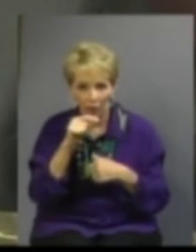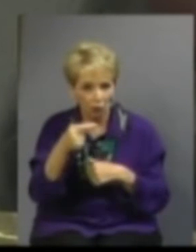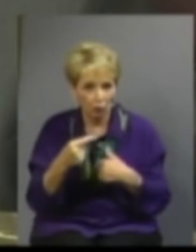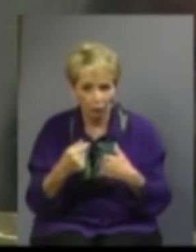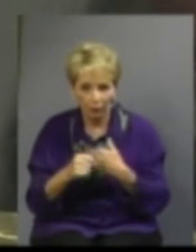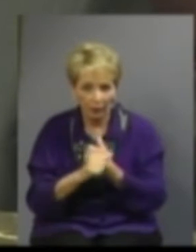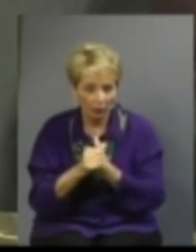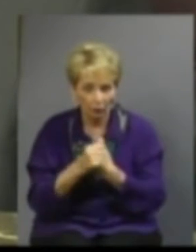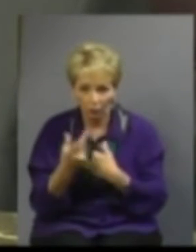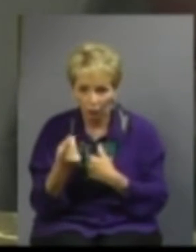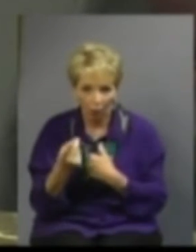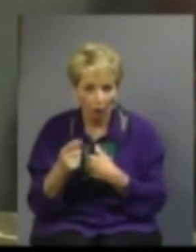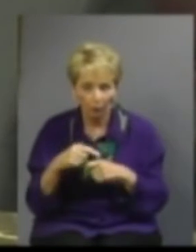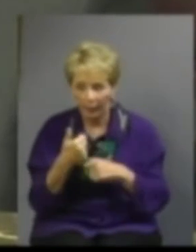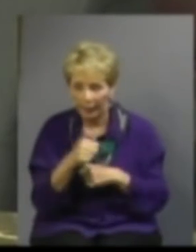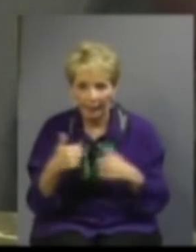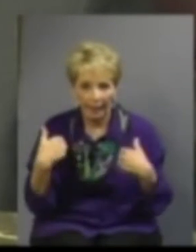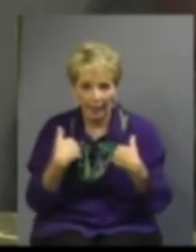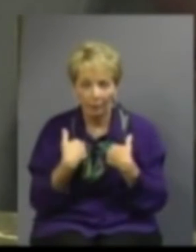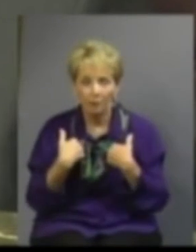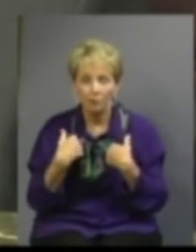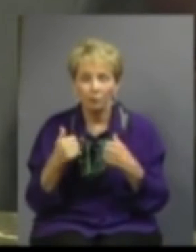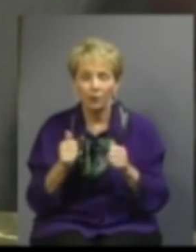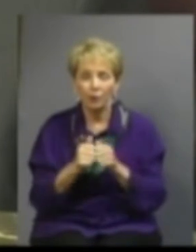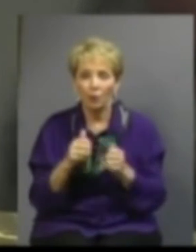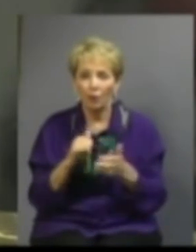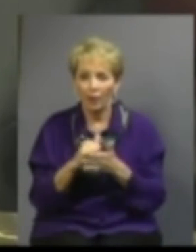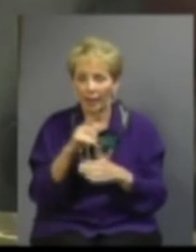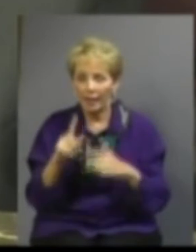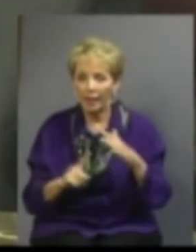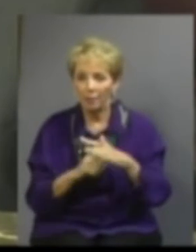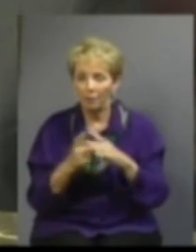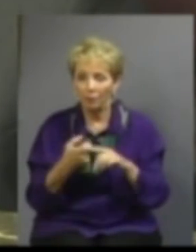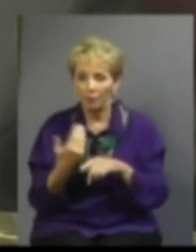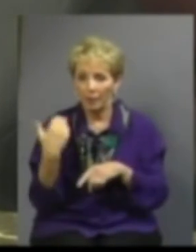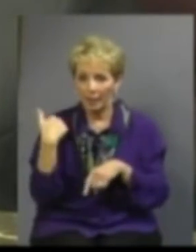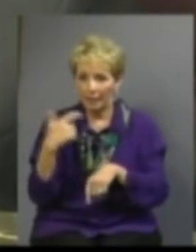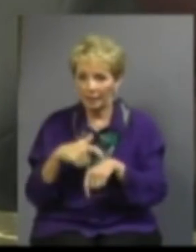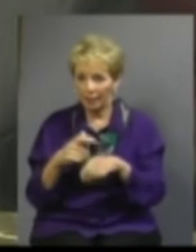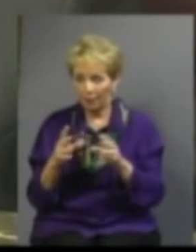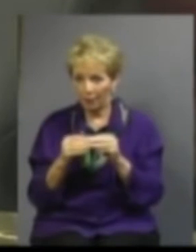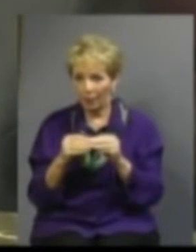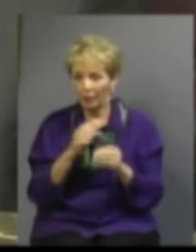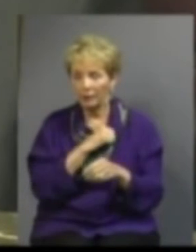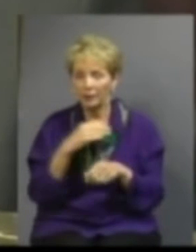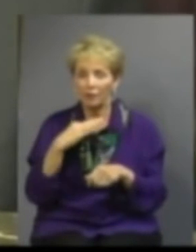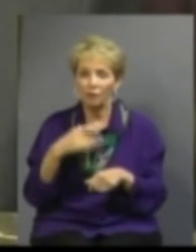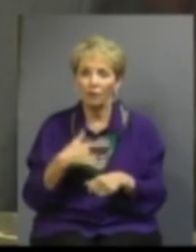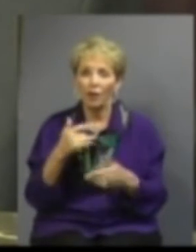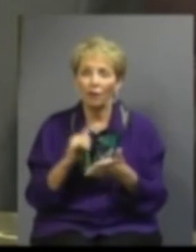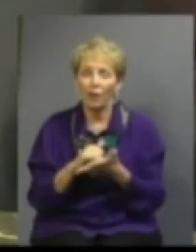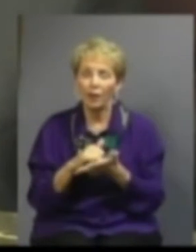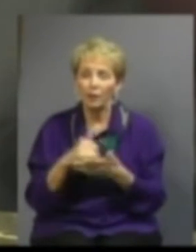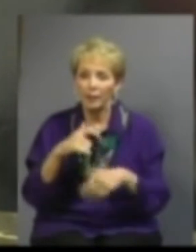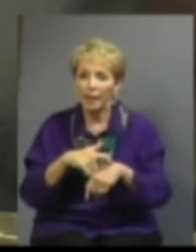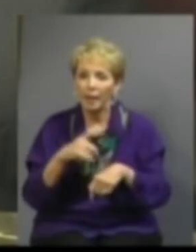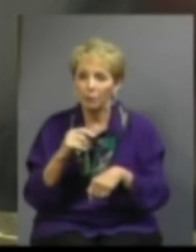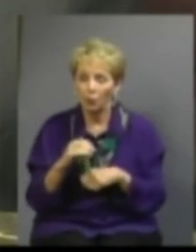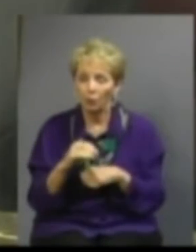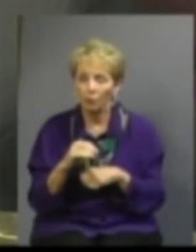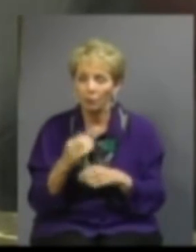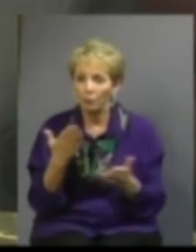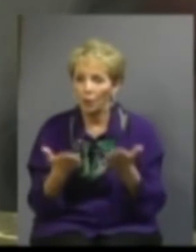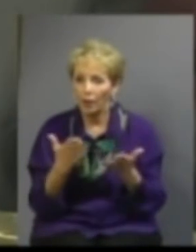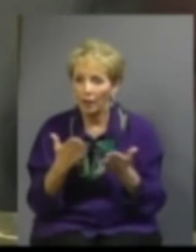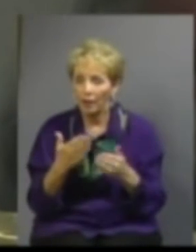dangerous dogs. In addition to those matters that came up from the last meeting, staff felt that it was time to